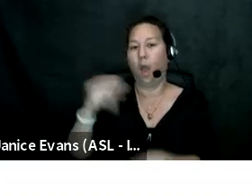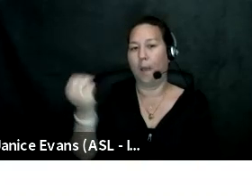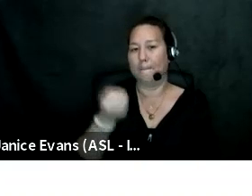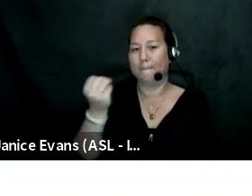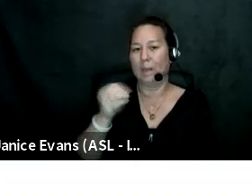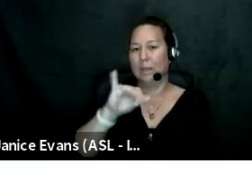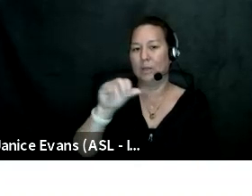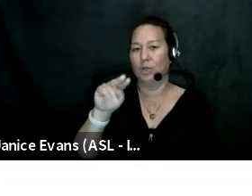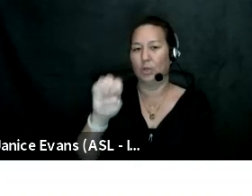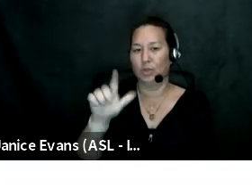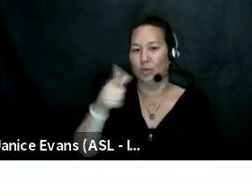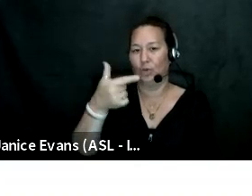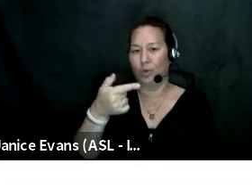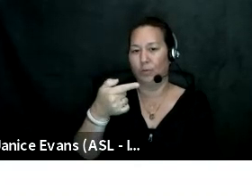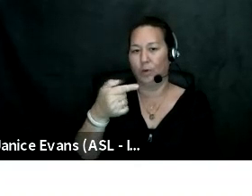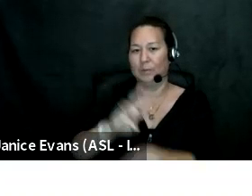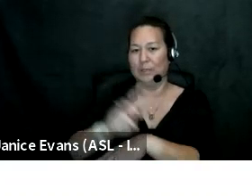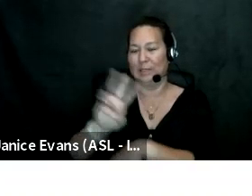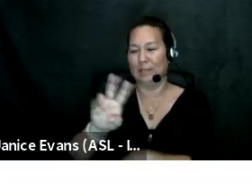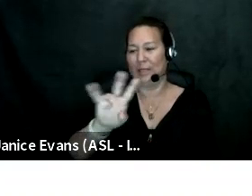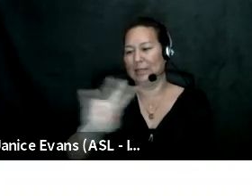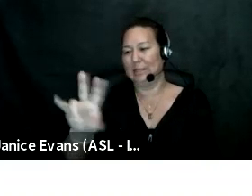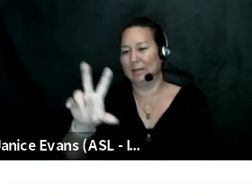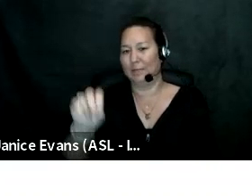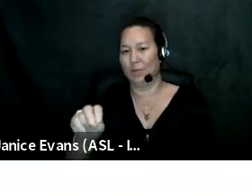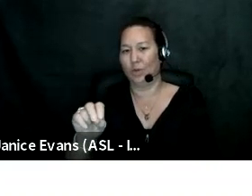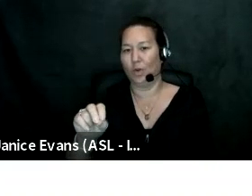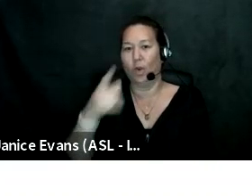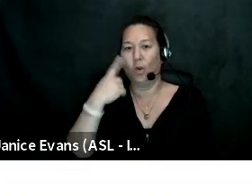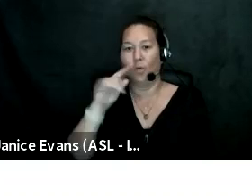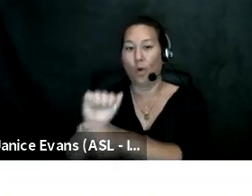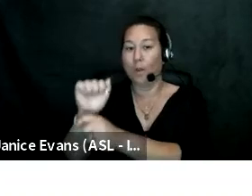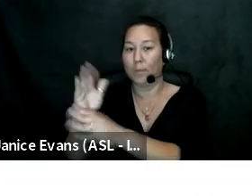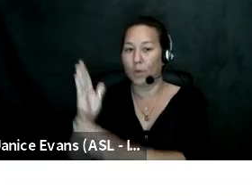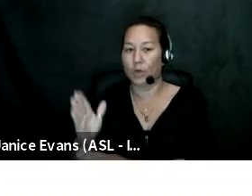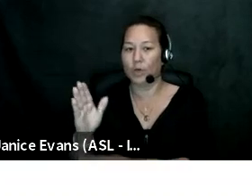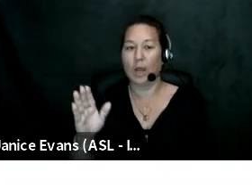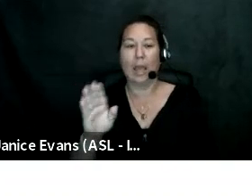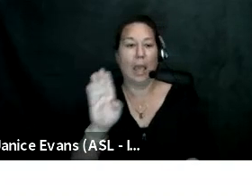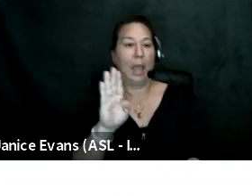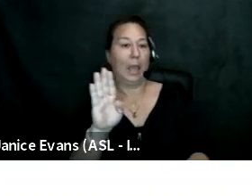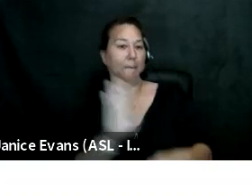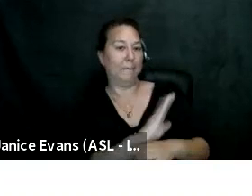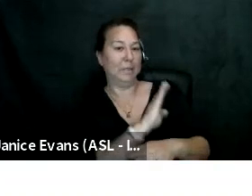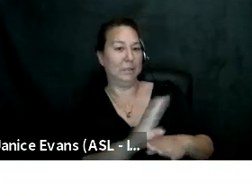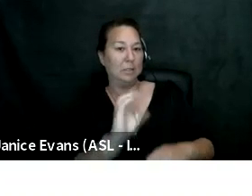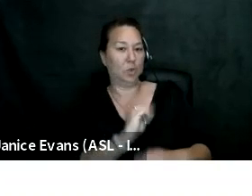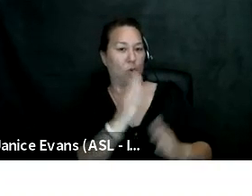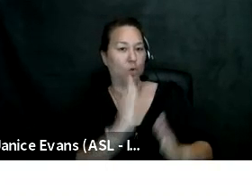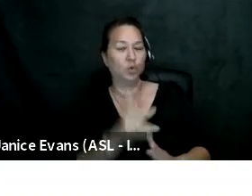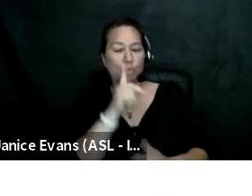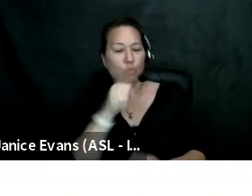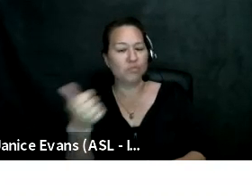21st from 6 to 7:30 for employers and business owners who would like to receive